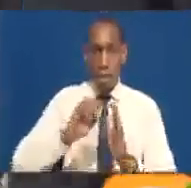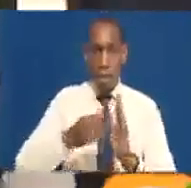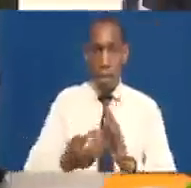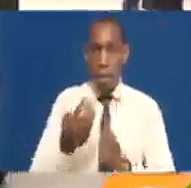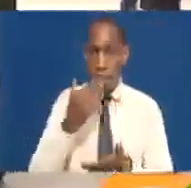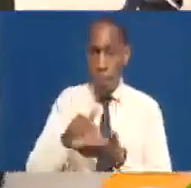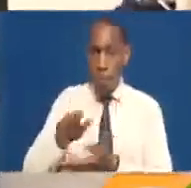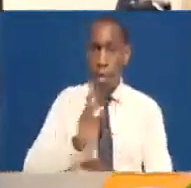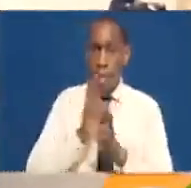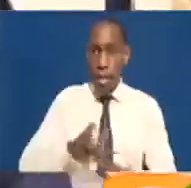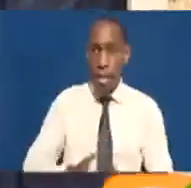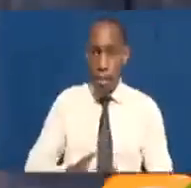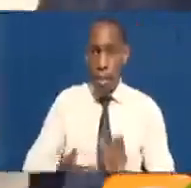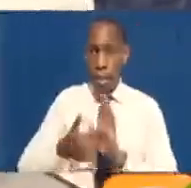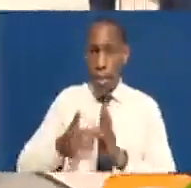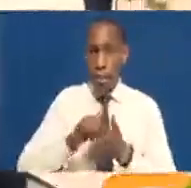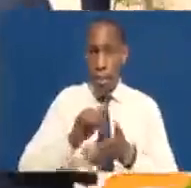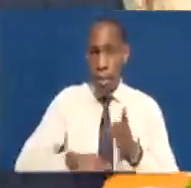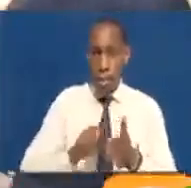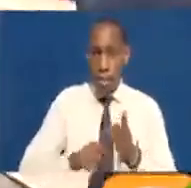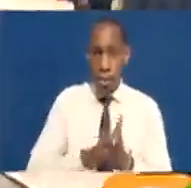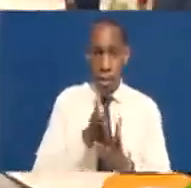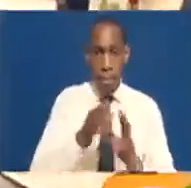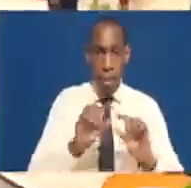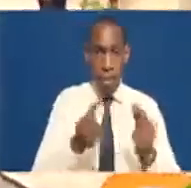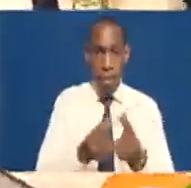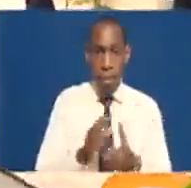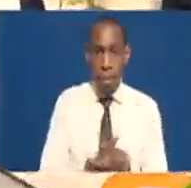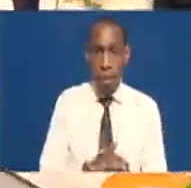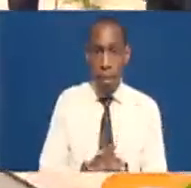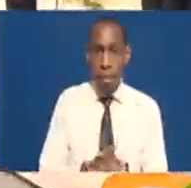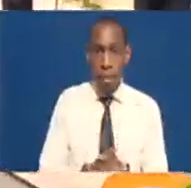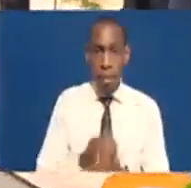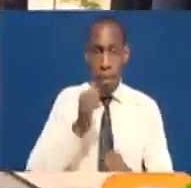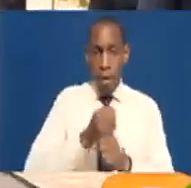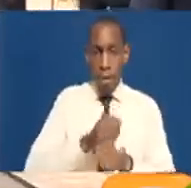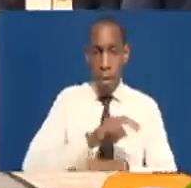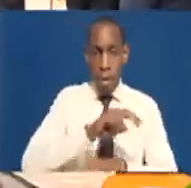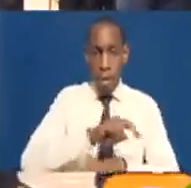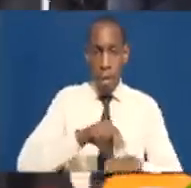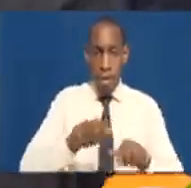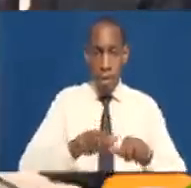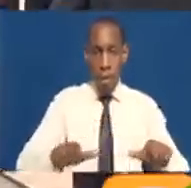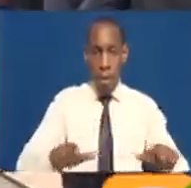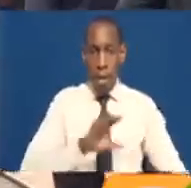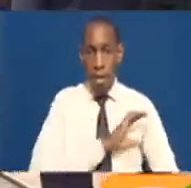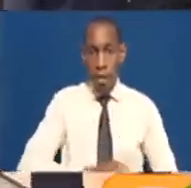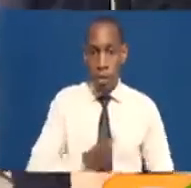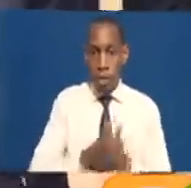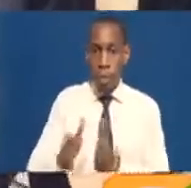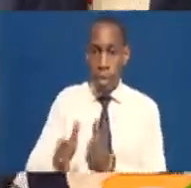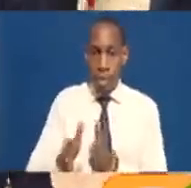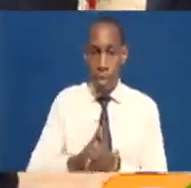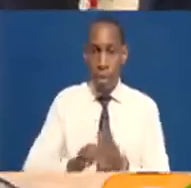president, the whistleblower claims that the cartel, deeply entrenched in the National Lands Commission, is crafting a plot